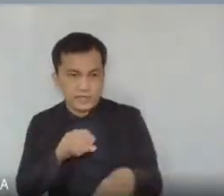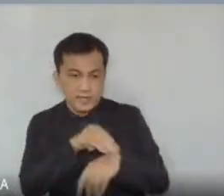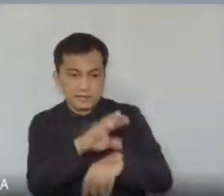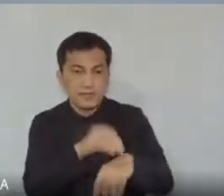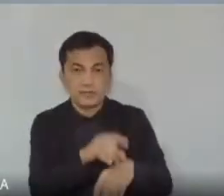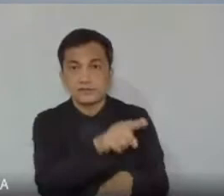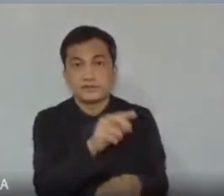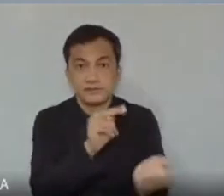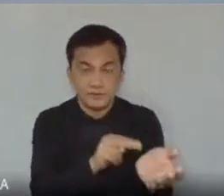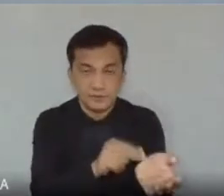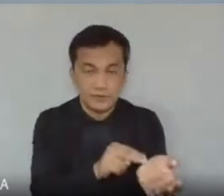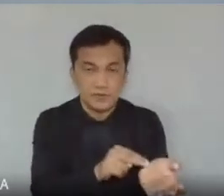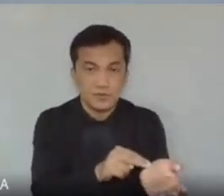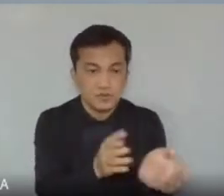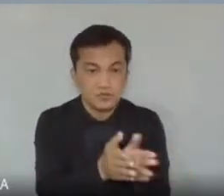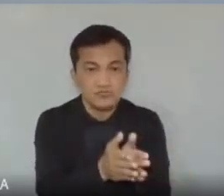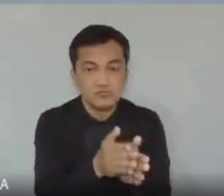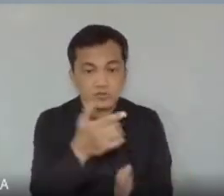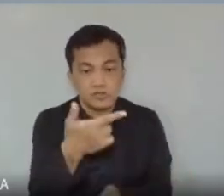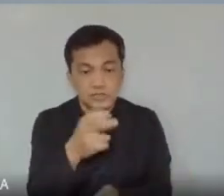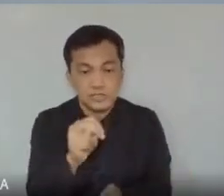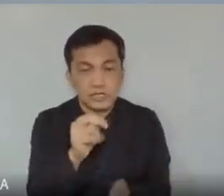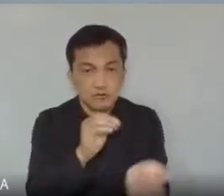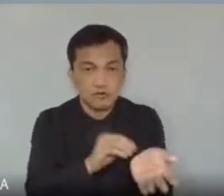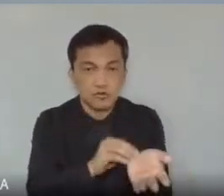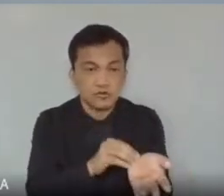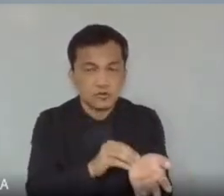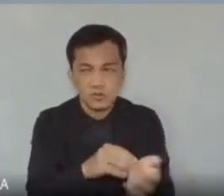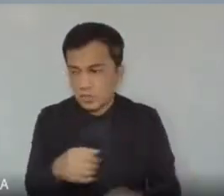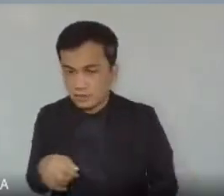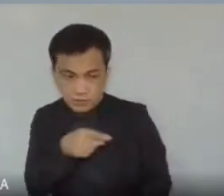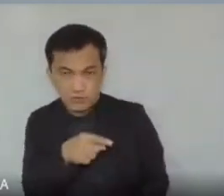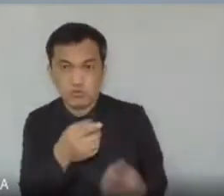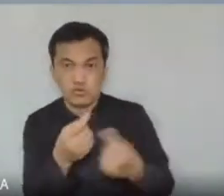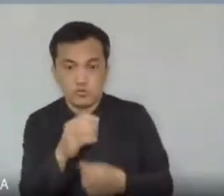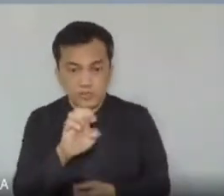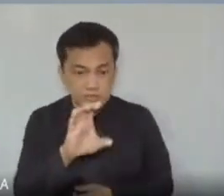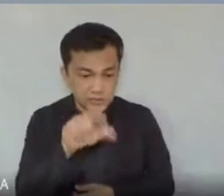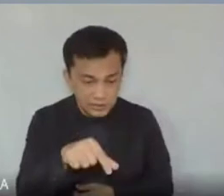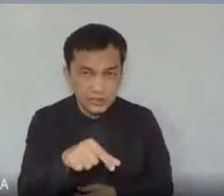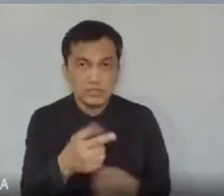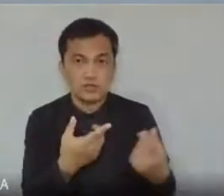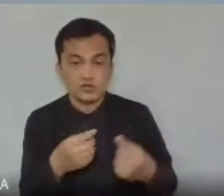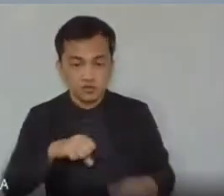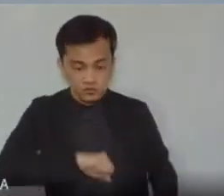its own ophthalmoscope and otoscope. That's why it's easier for the doctor to